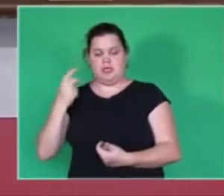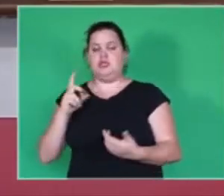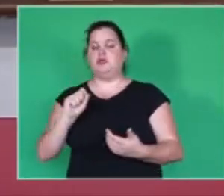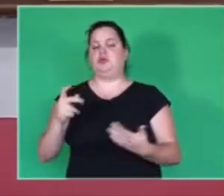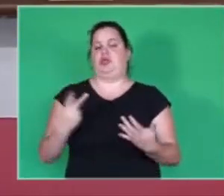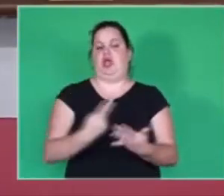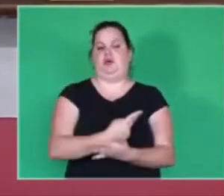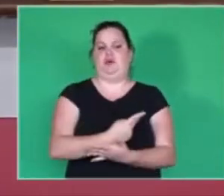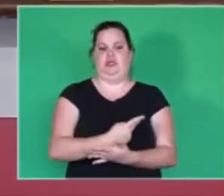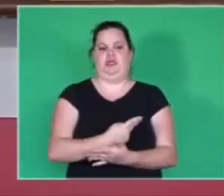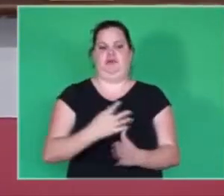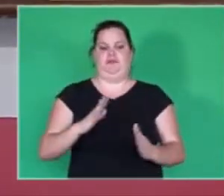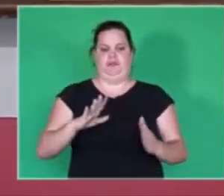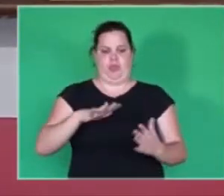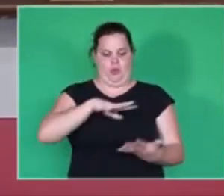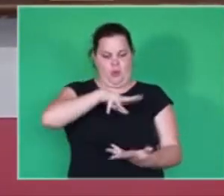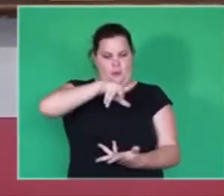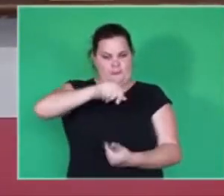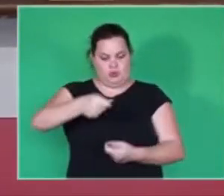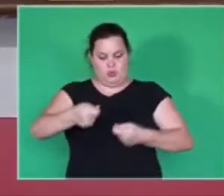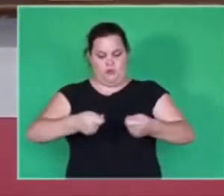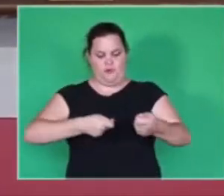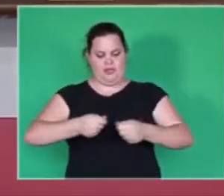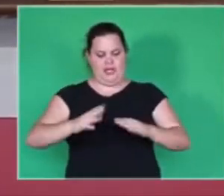came to be ruled by the church.